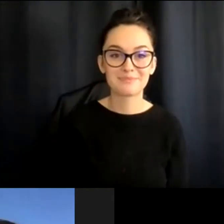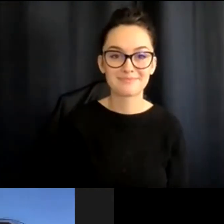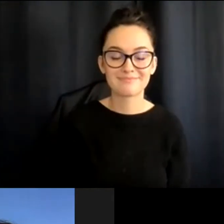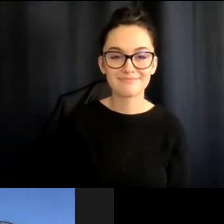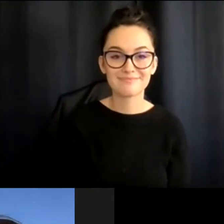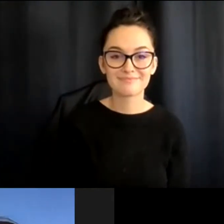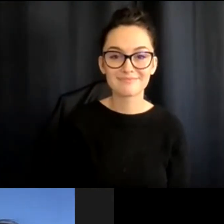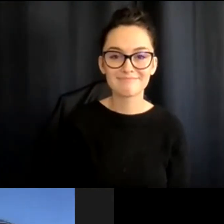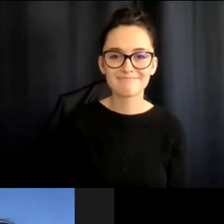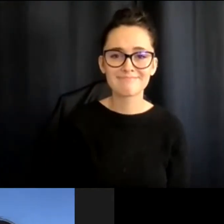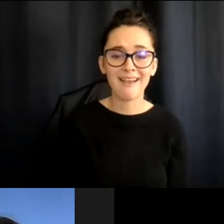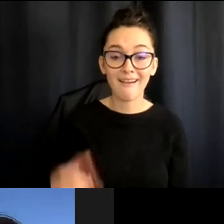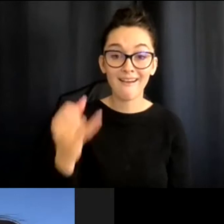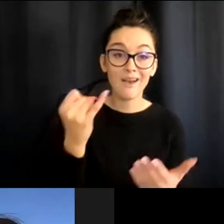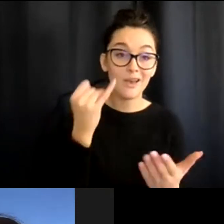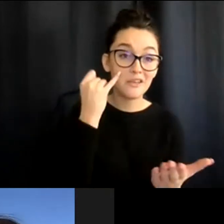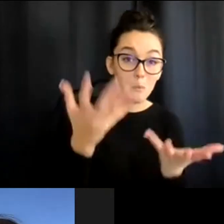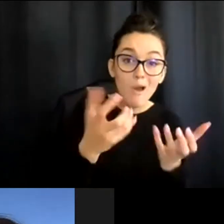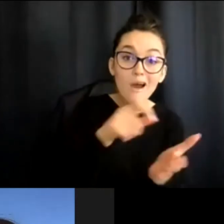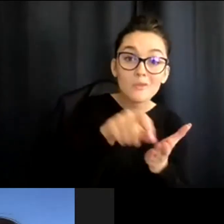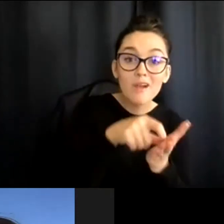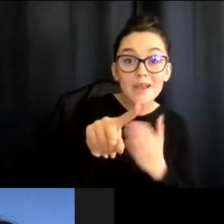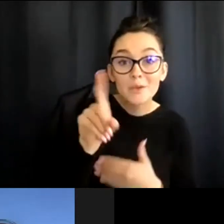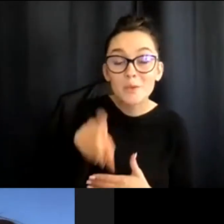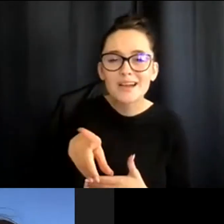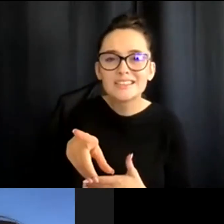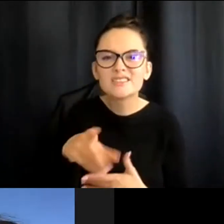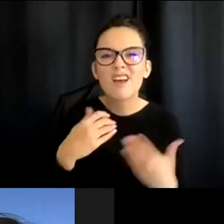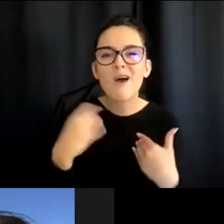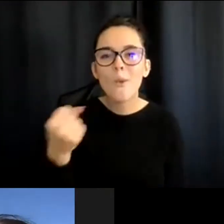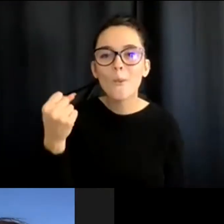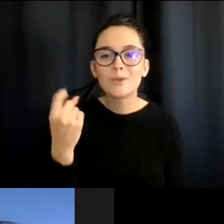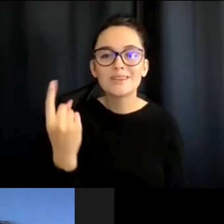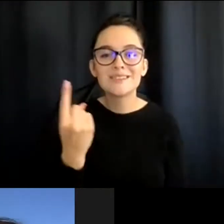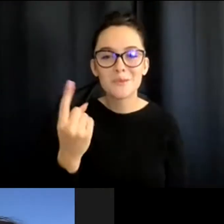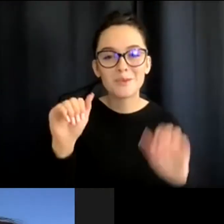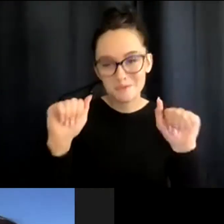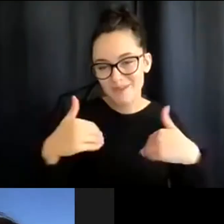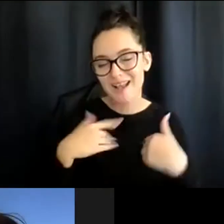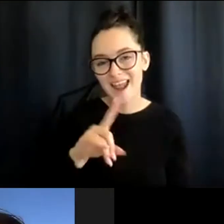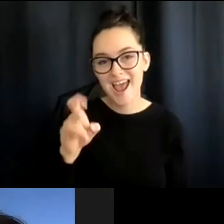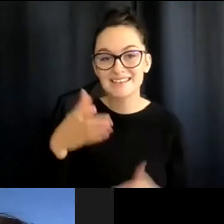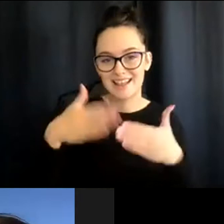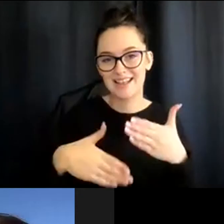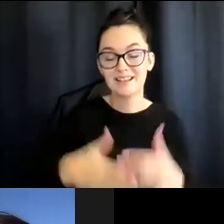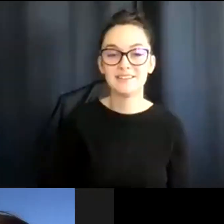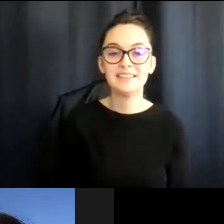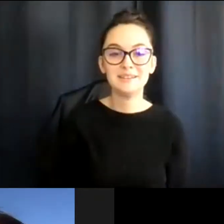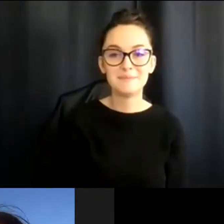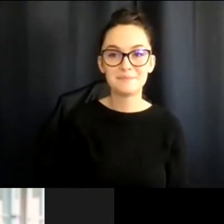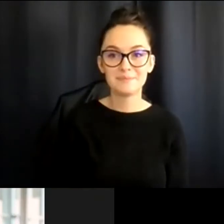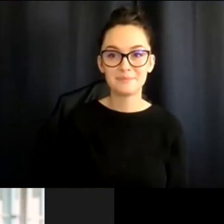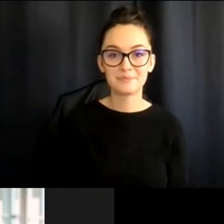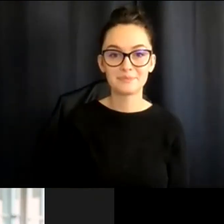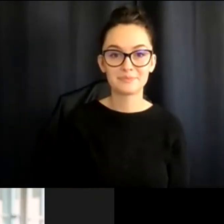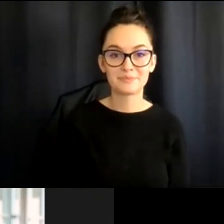questions, write them down somewhere, and we'll get to those when we are done. So let me go ahead and